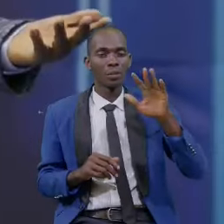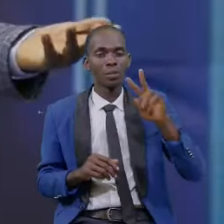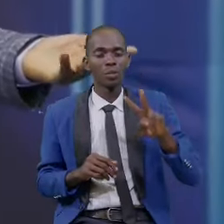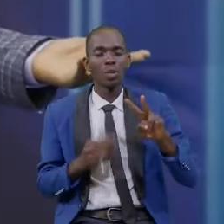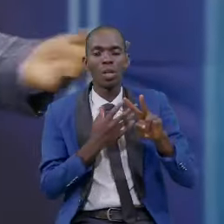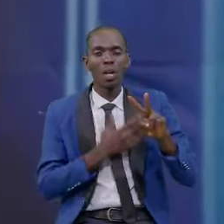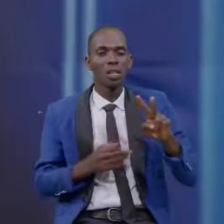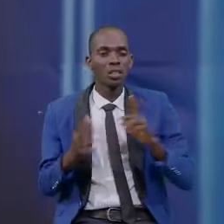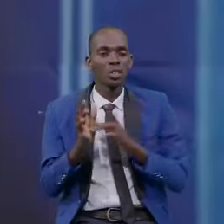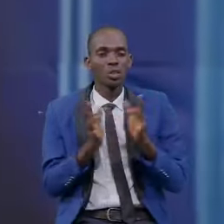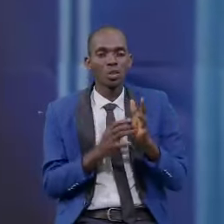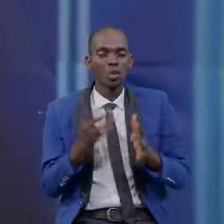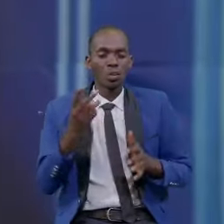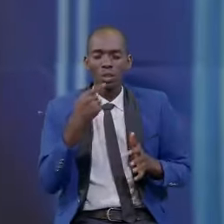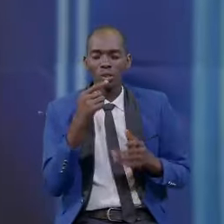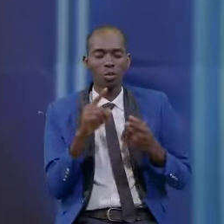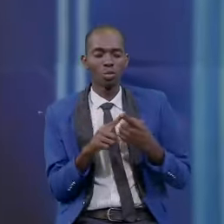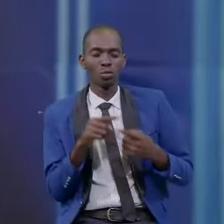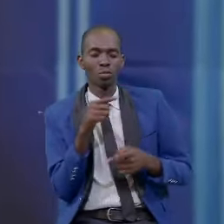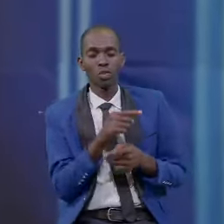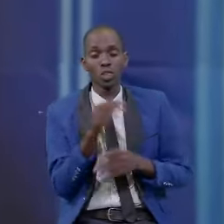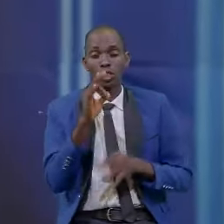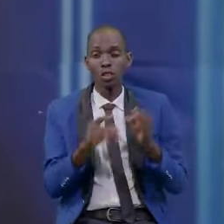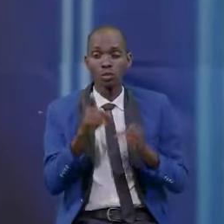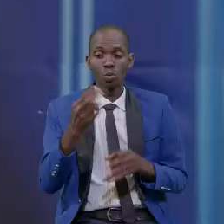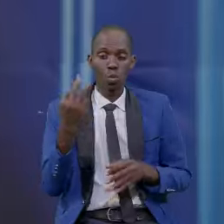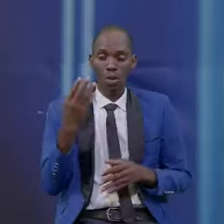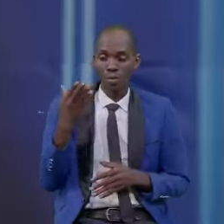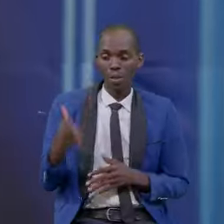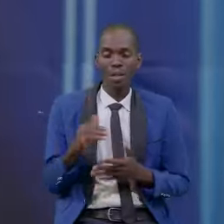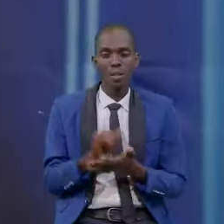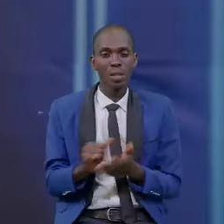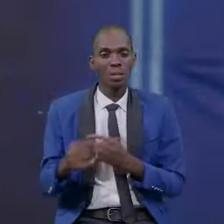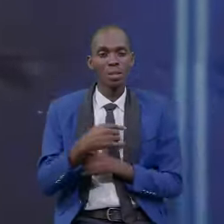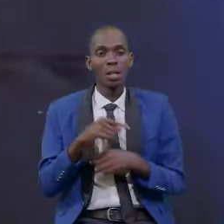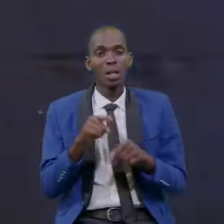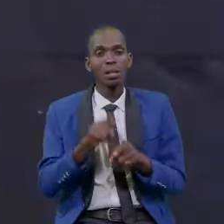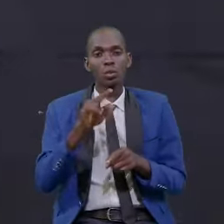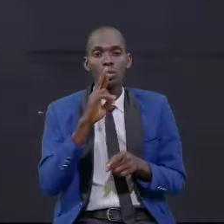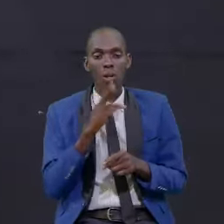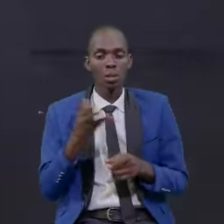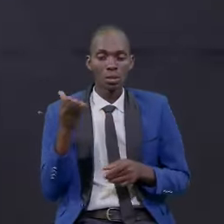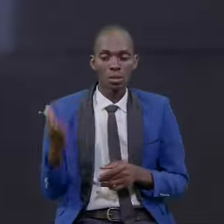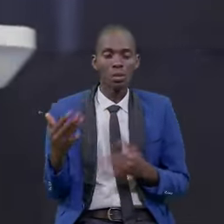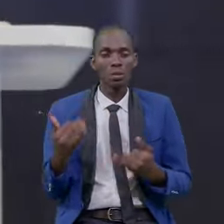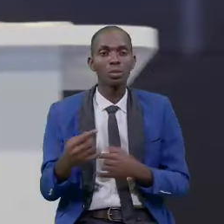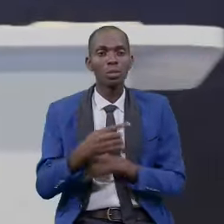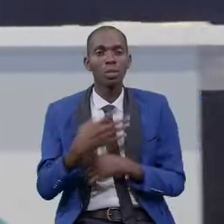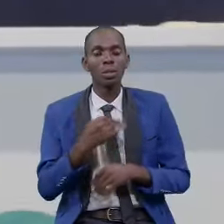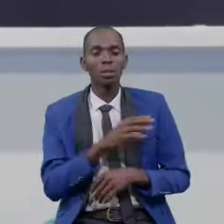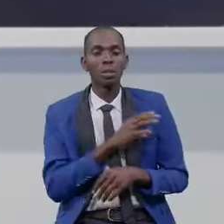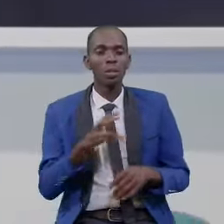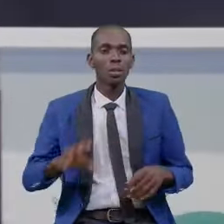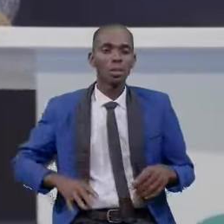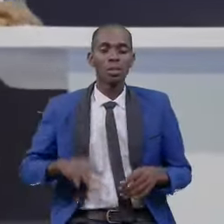you were there that day, that's what he'll say to you. And as you are here today, and Christ is